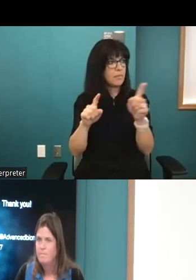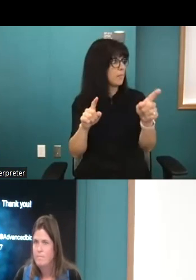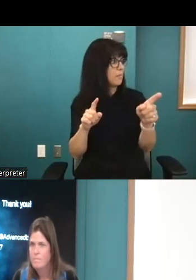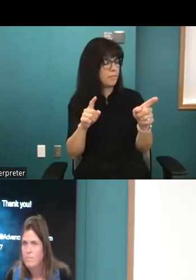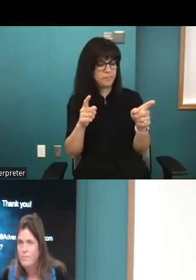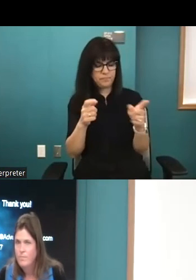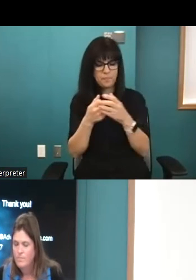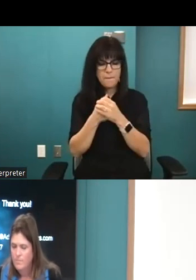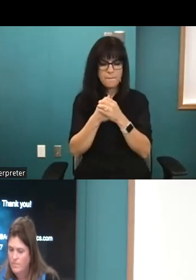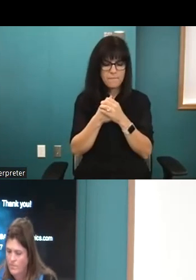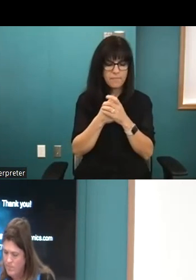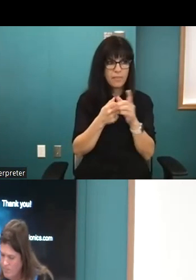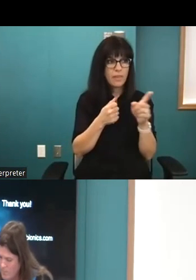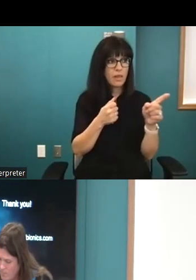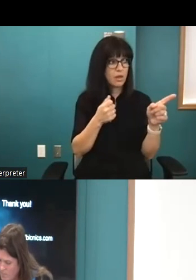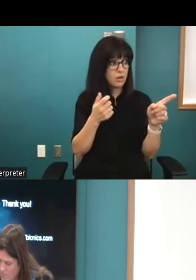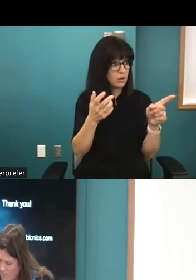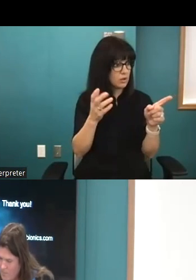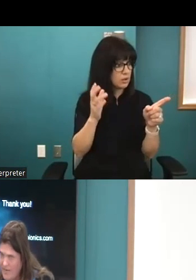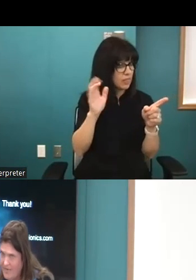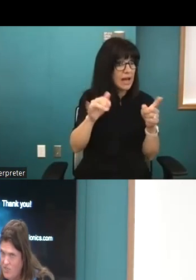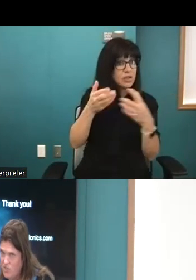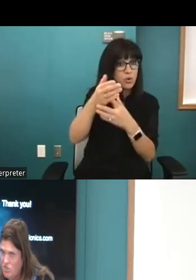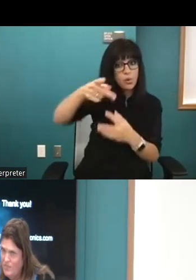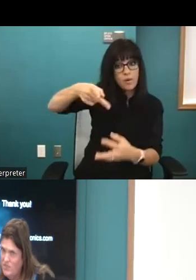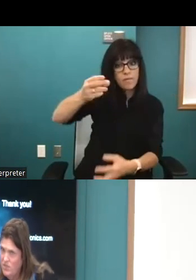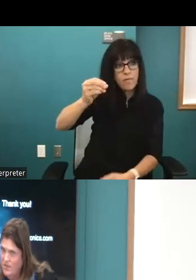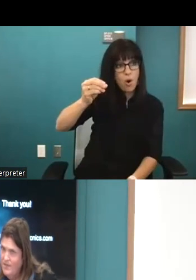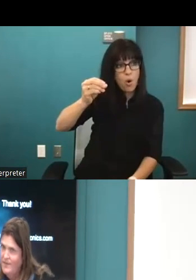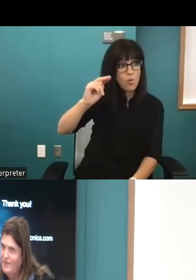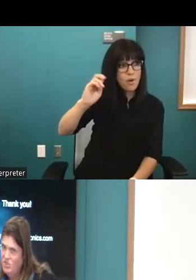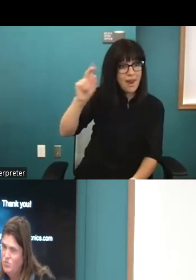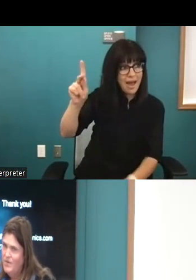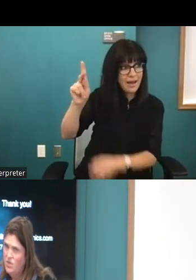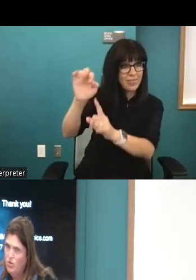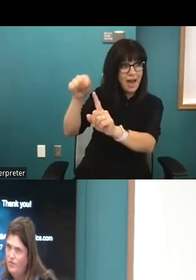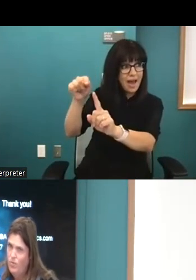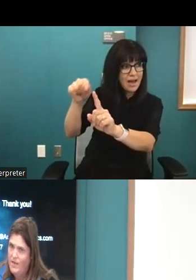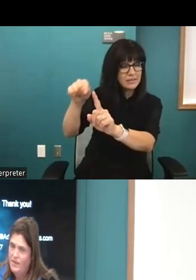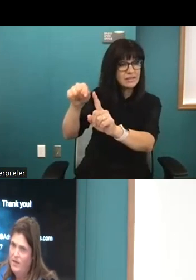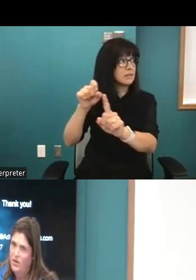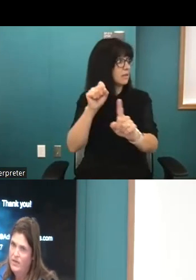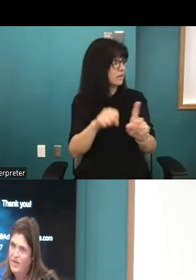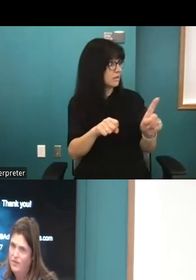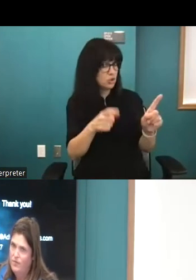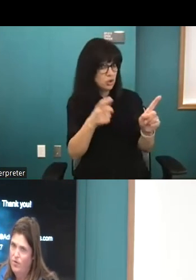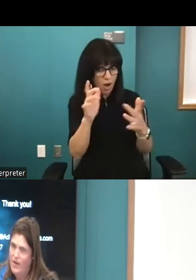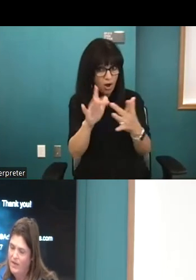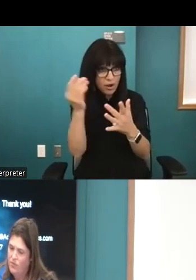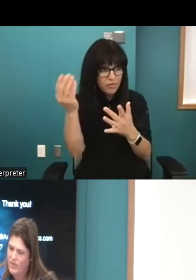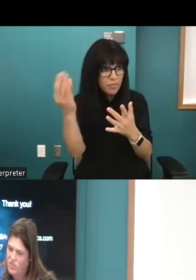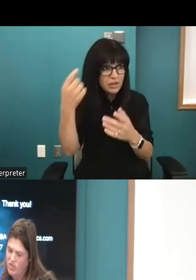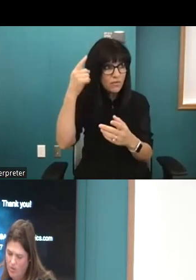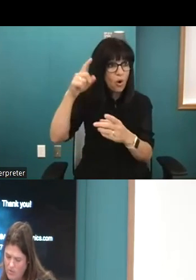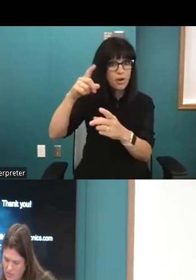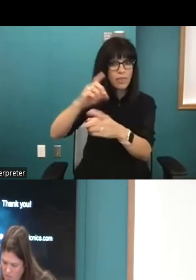so that's actually through Phonak, not. Yeah, she's wanting to know if you want the contact for Phonak,